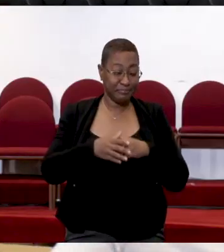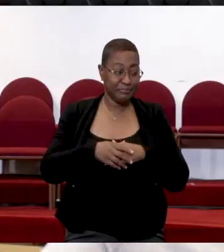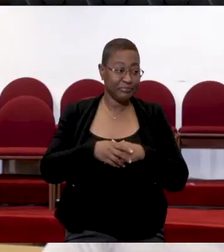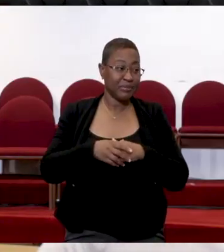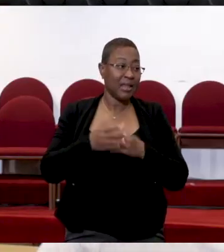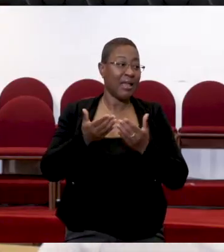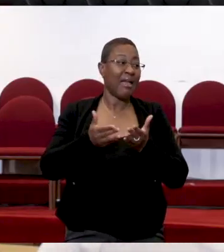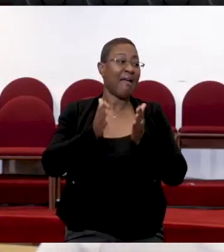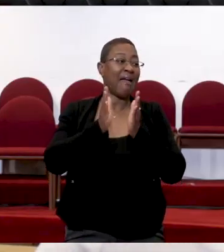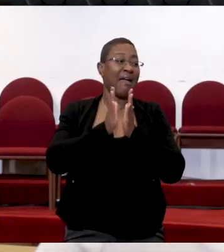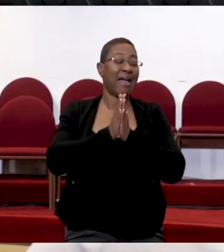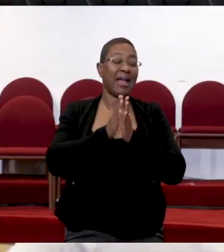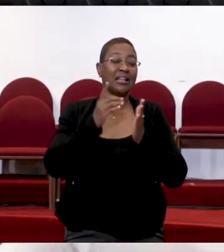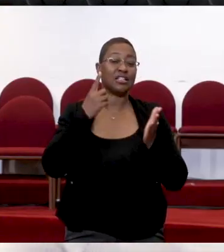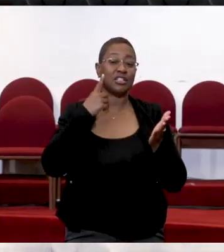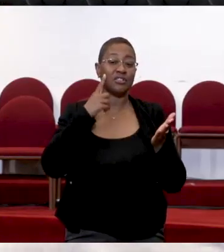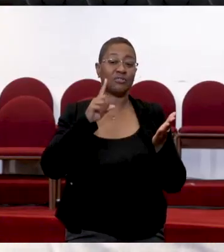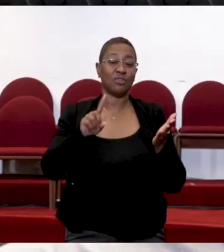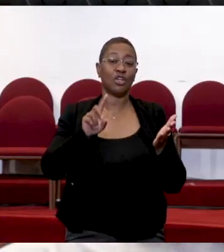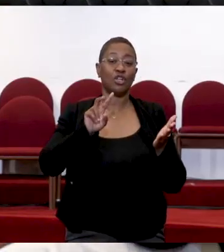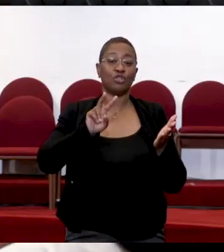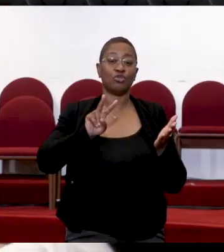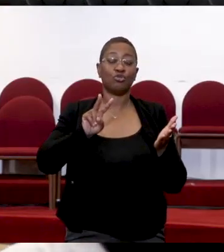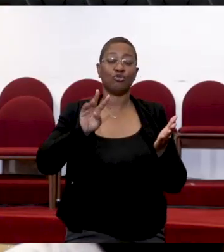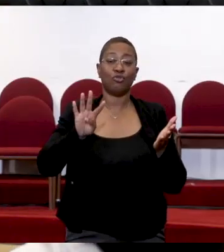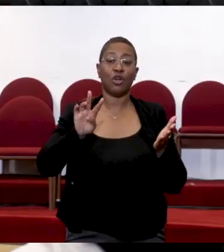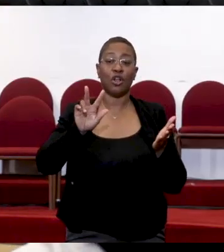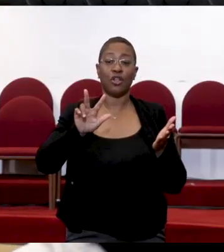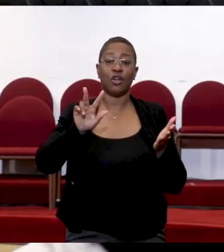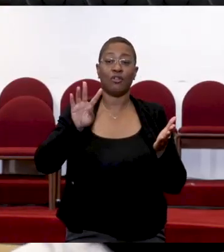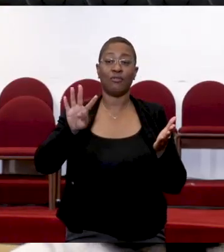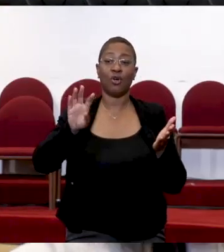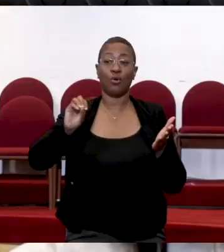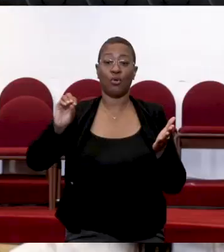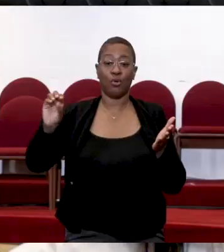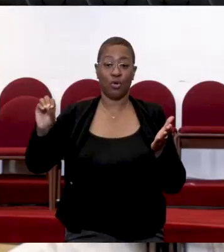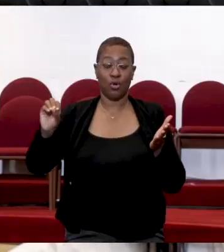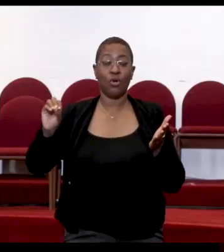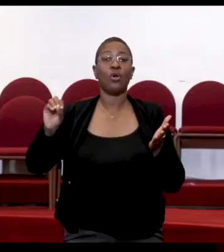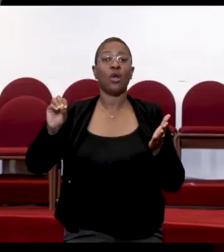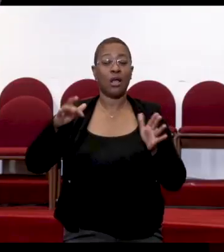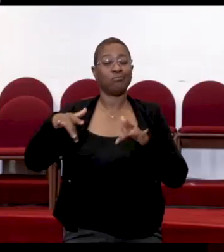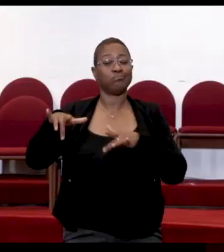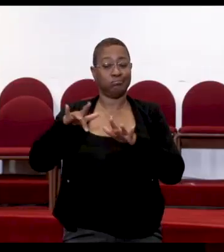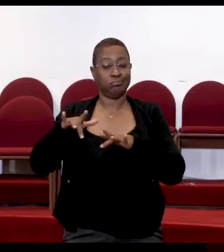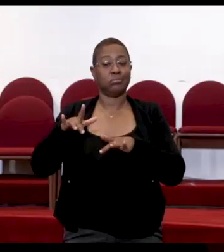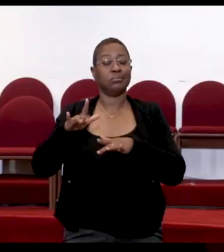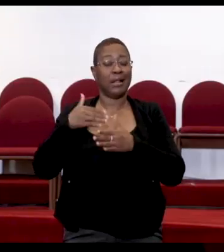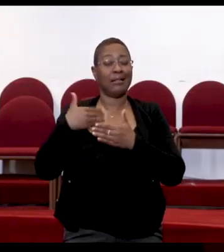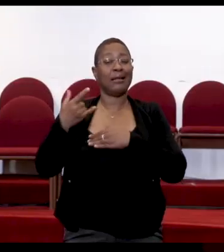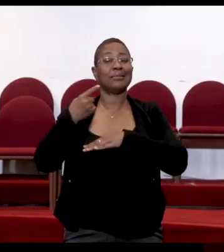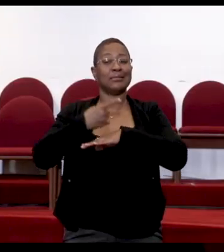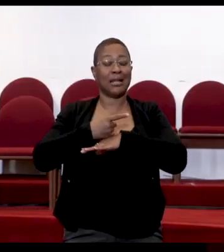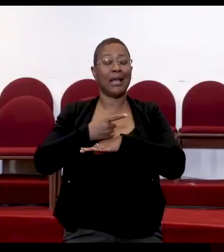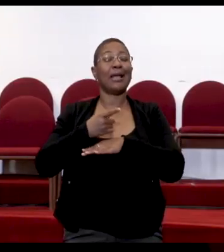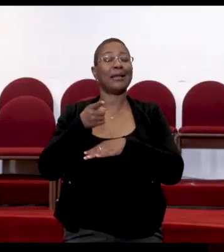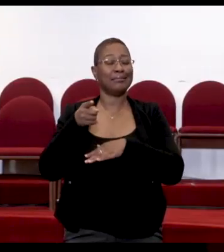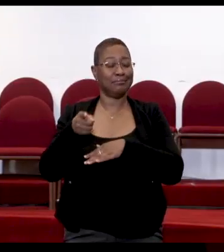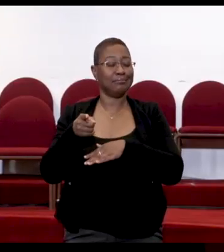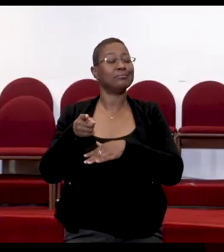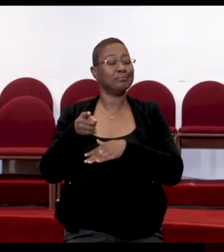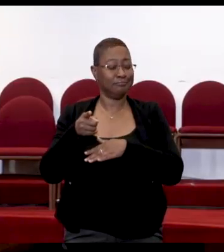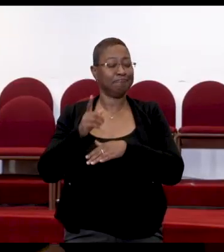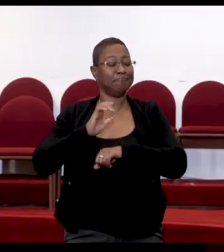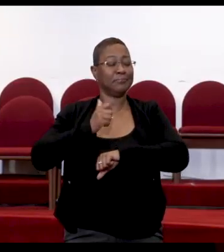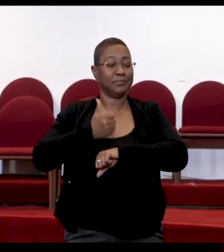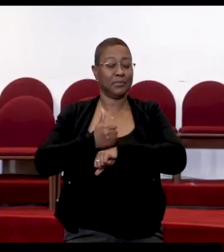a voicemail on the mayor's 224-3400. Next day, it was done. And when I had people talk about the bus service or leave a